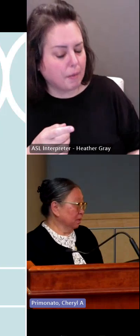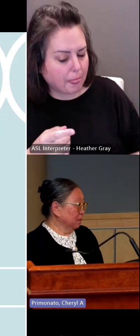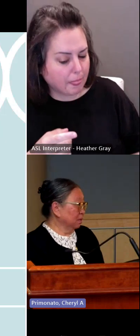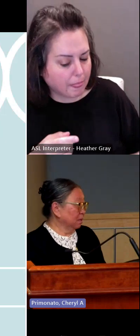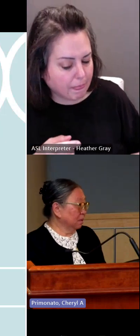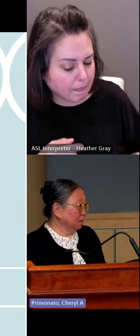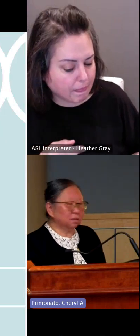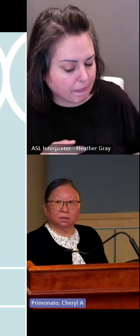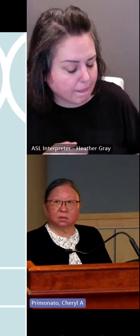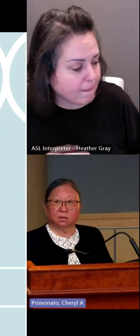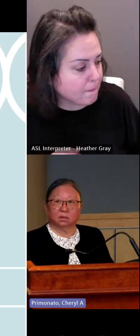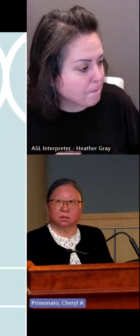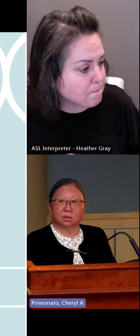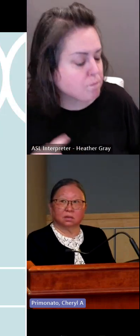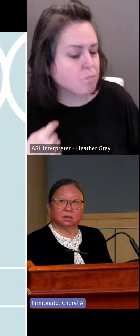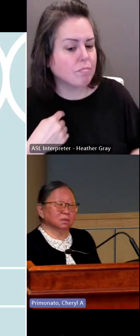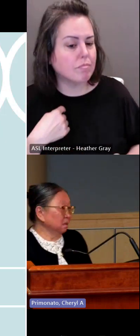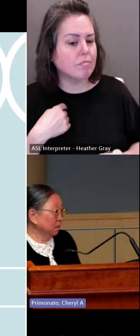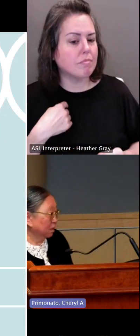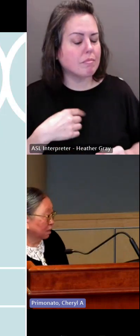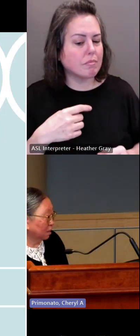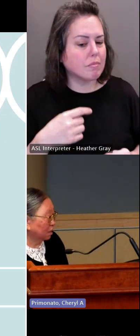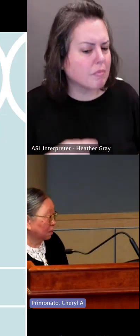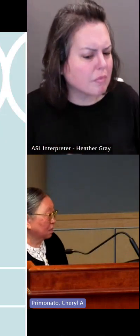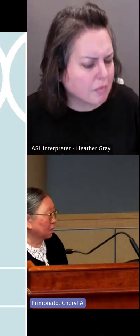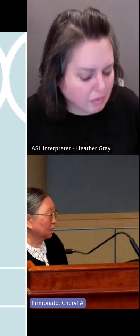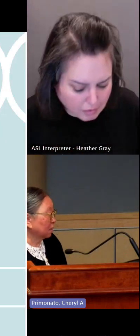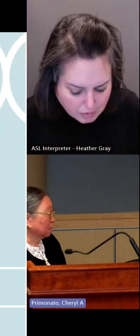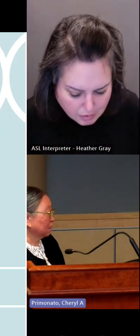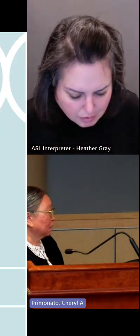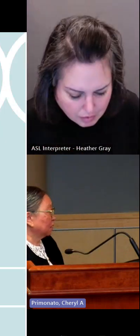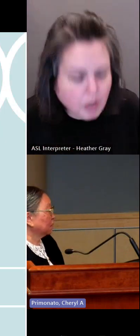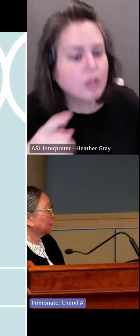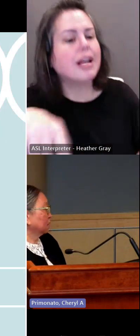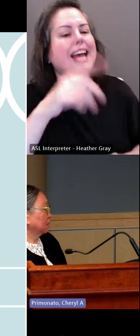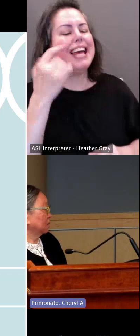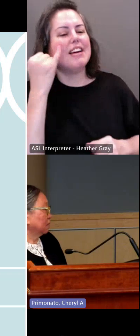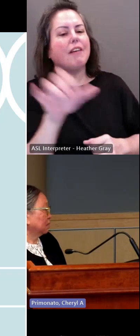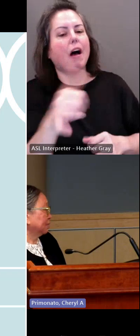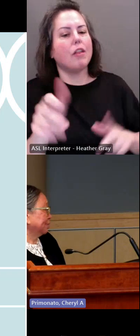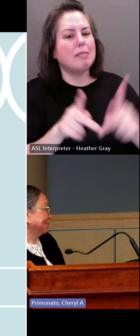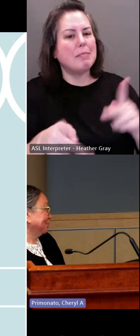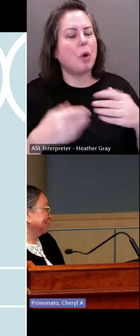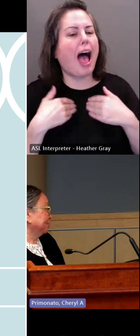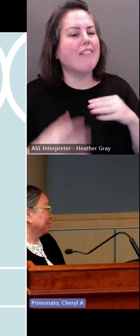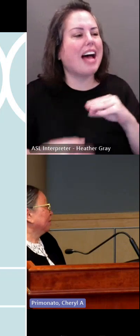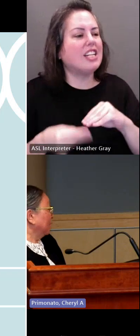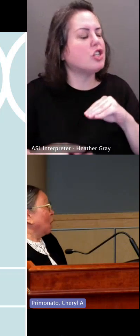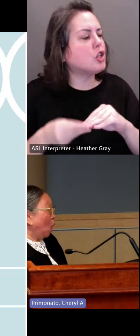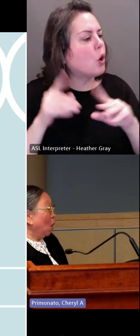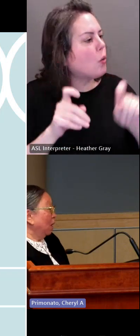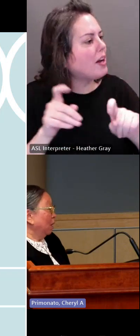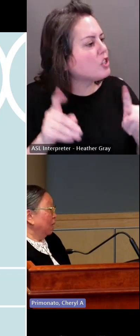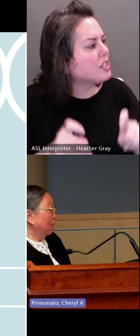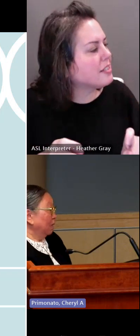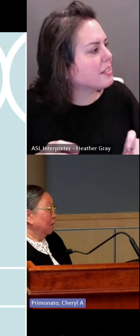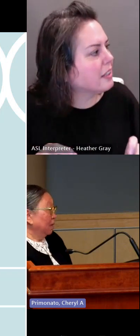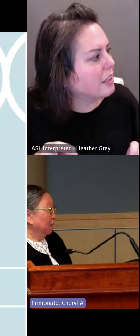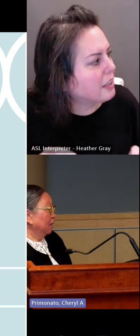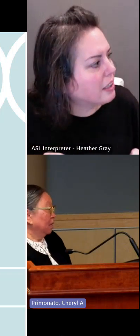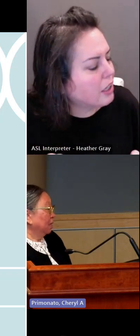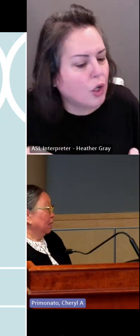agenda items, if any board members have any additional questions, we can address them to the